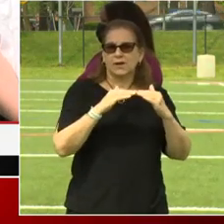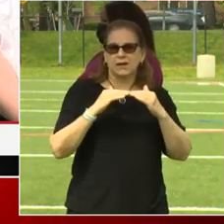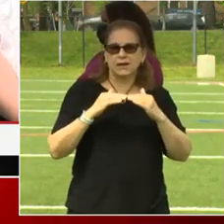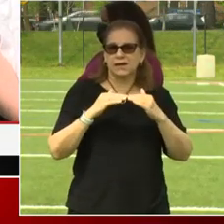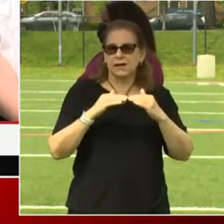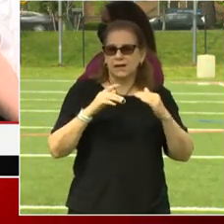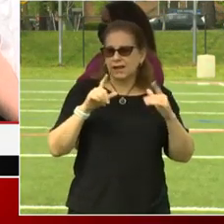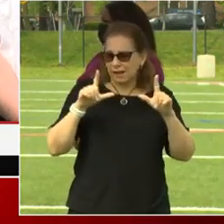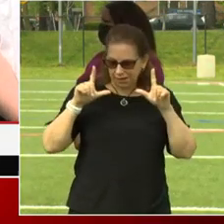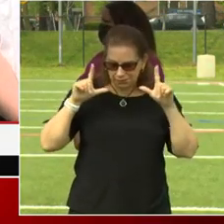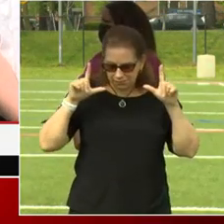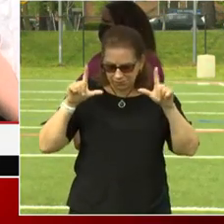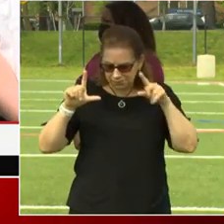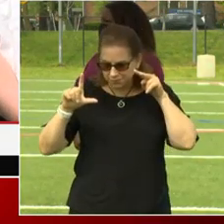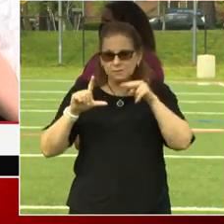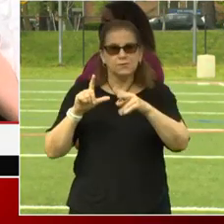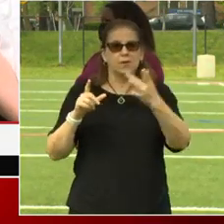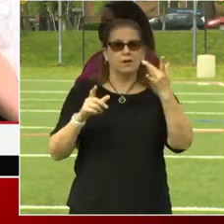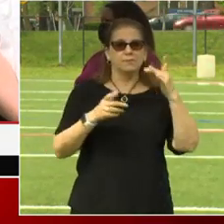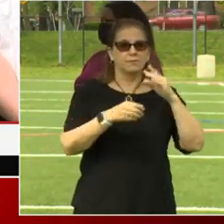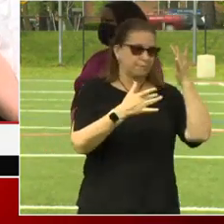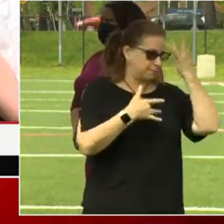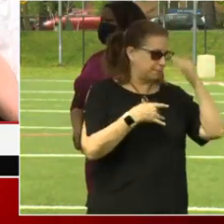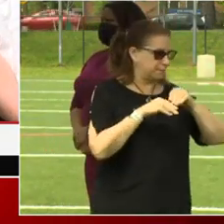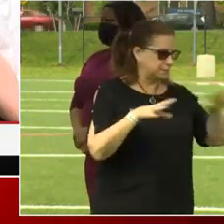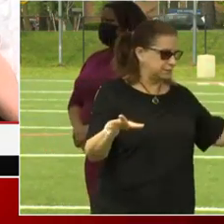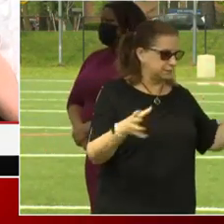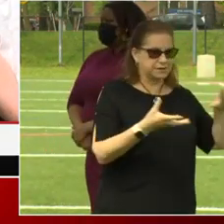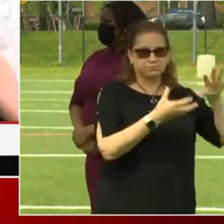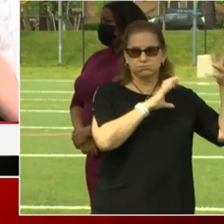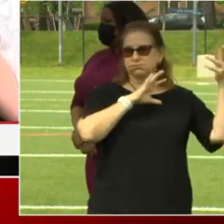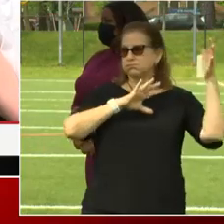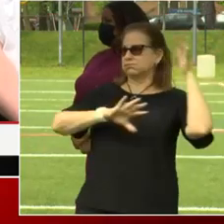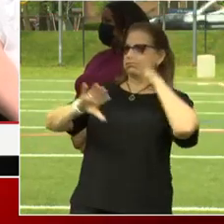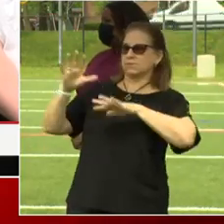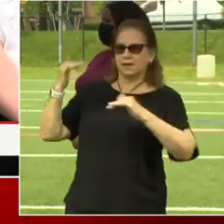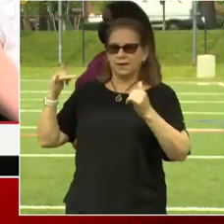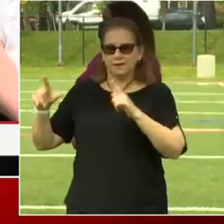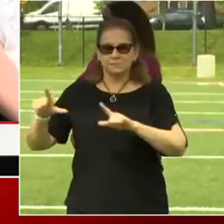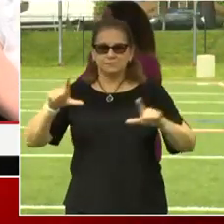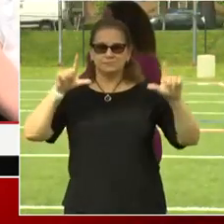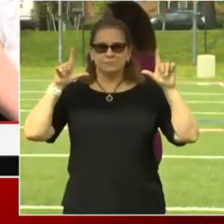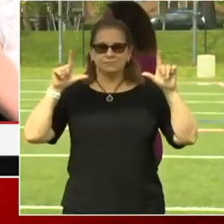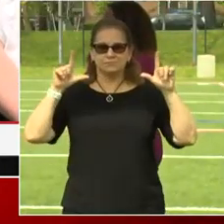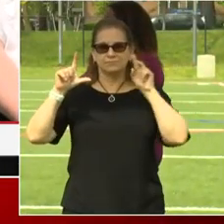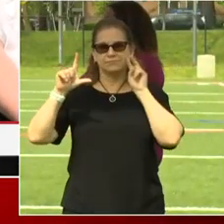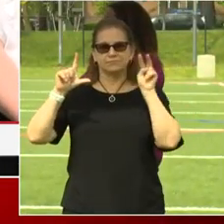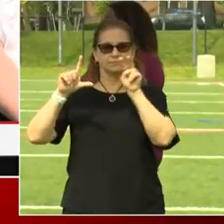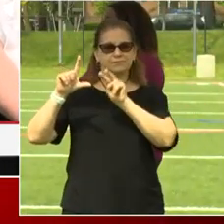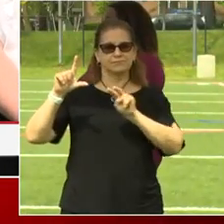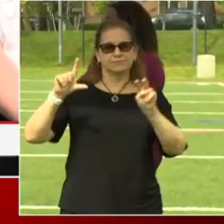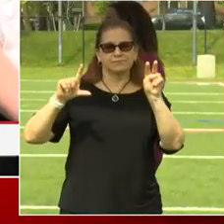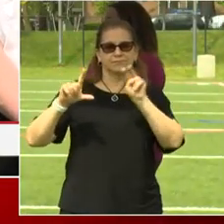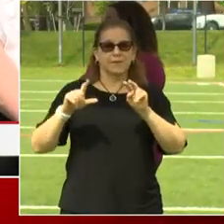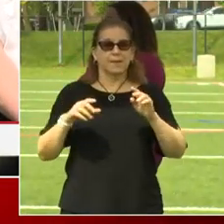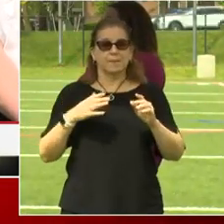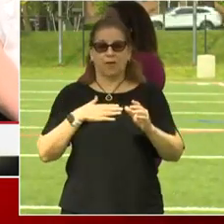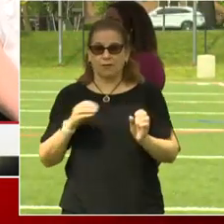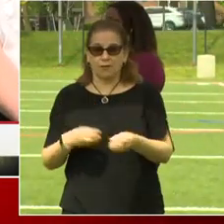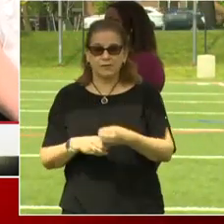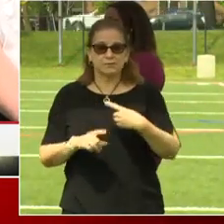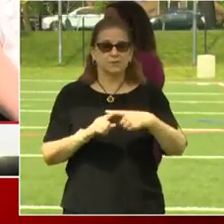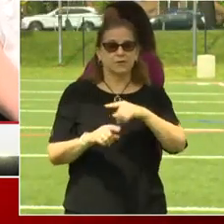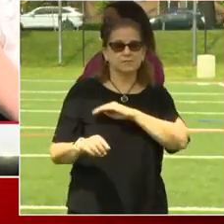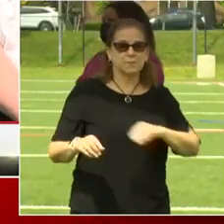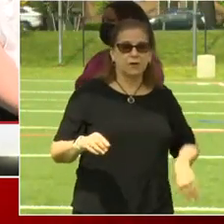Things have changed in the past year, and now there is a council office on racial equity, and the mayor has an office on racial equity, and